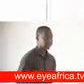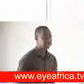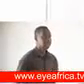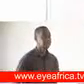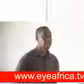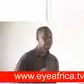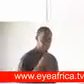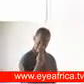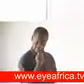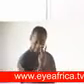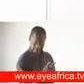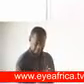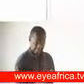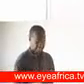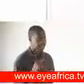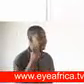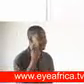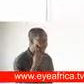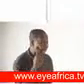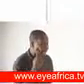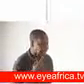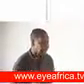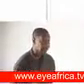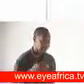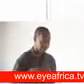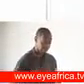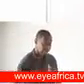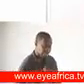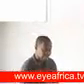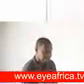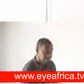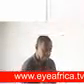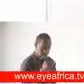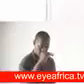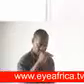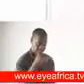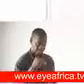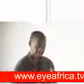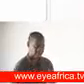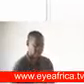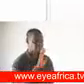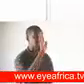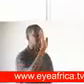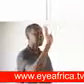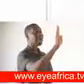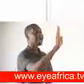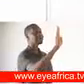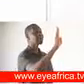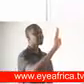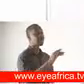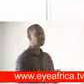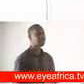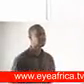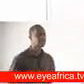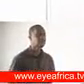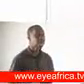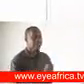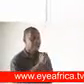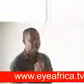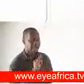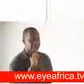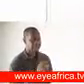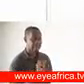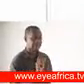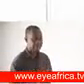Then, as you can see, the date is immediately under the location, which is Banjo. And it